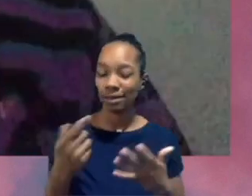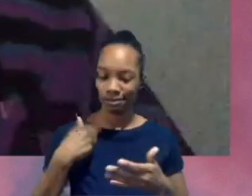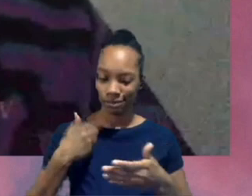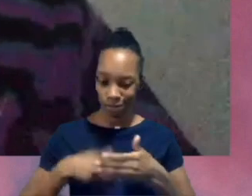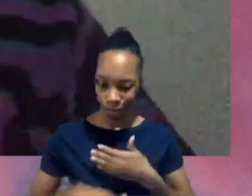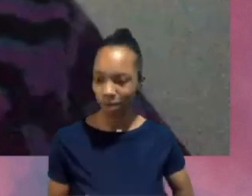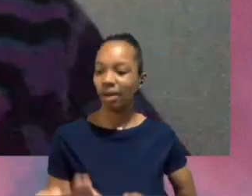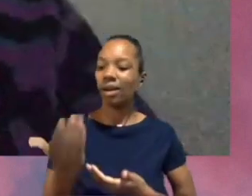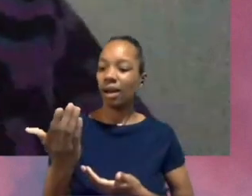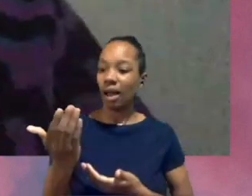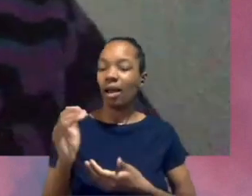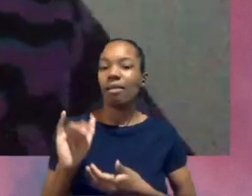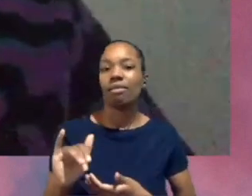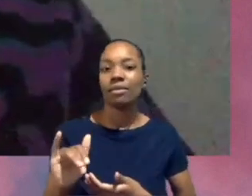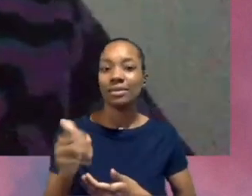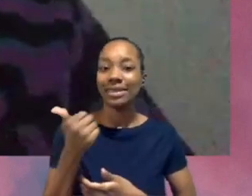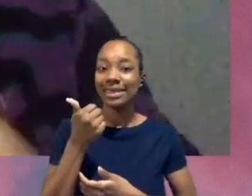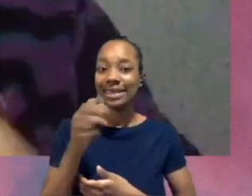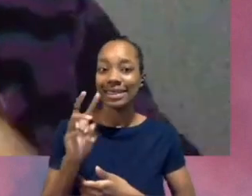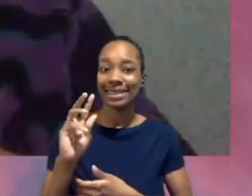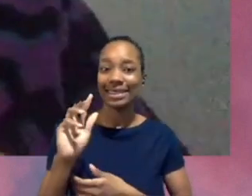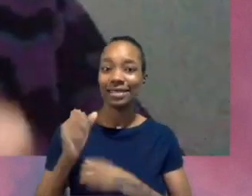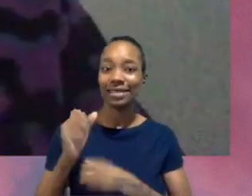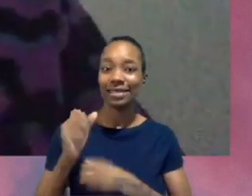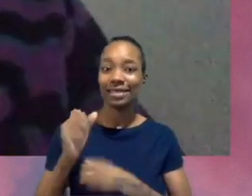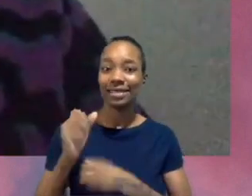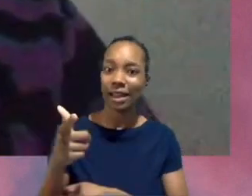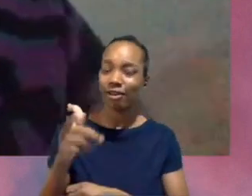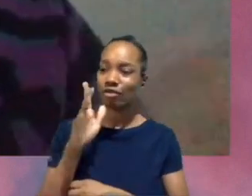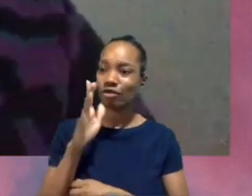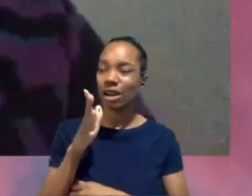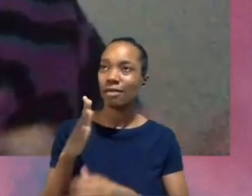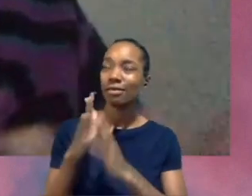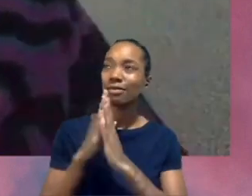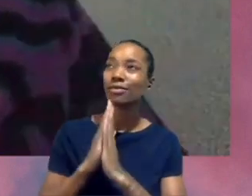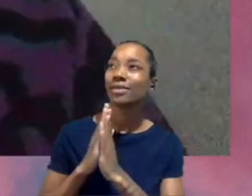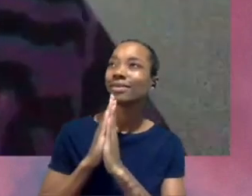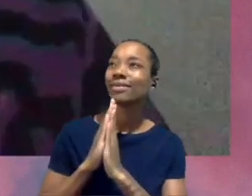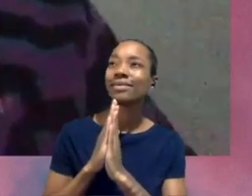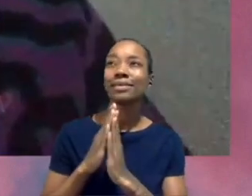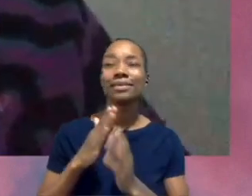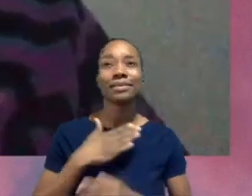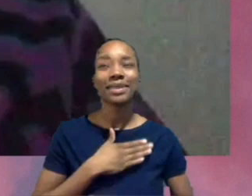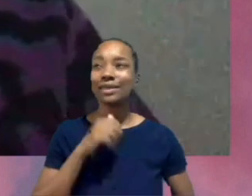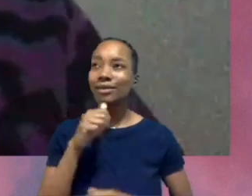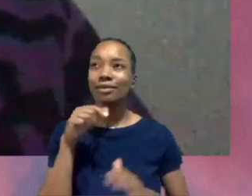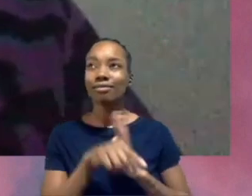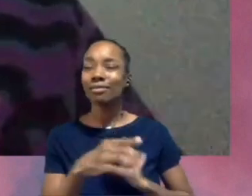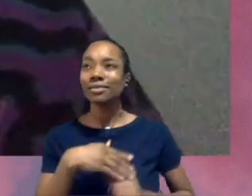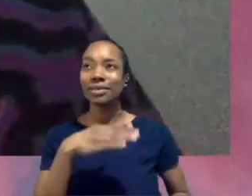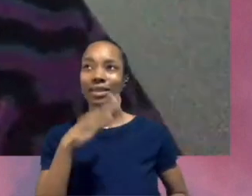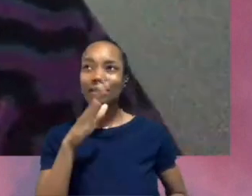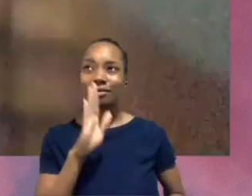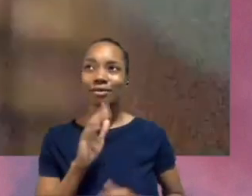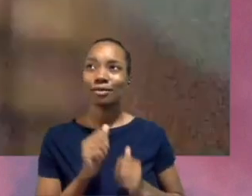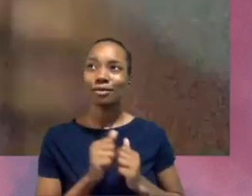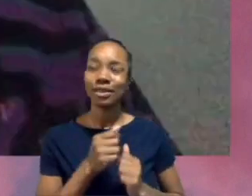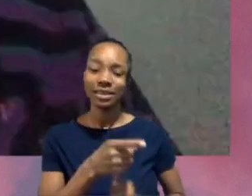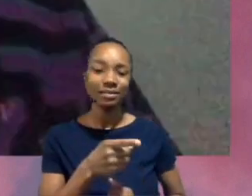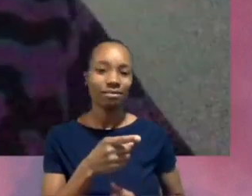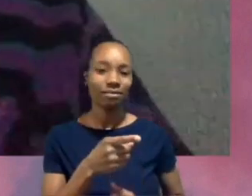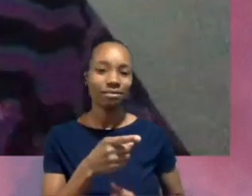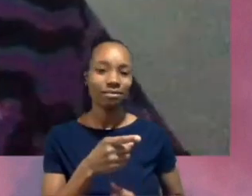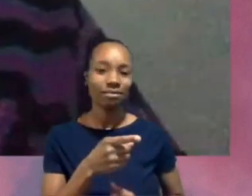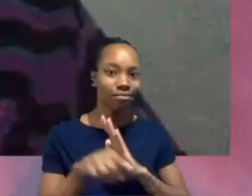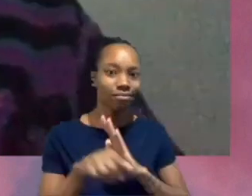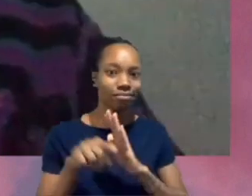she dead and she's still praying to God that a bullet never looked my way. Her son was kidnapped by the state. She left this world not knowing if he was dead